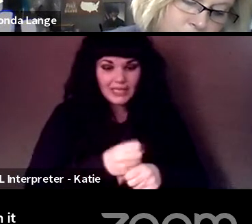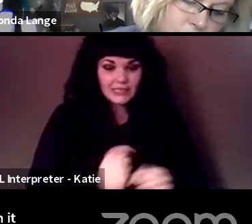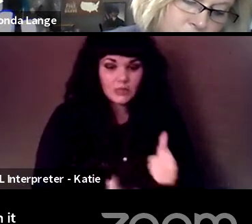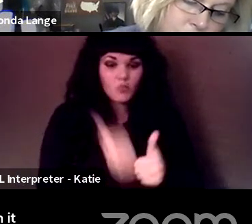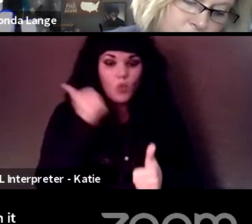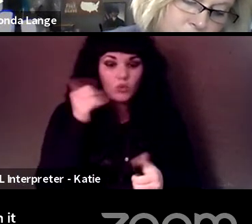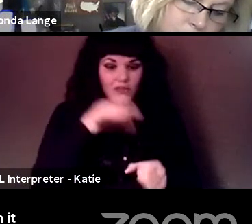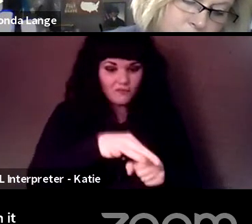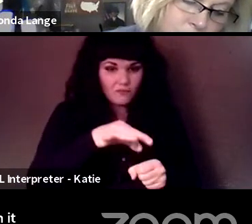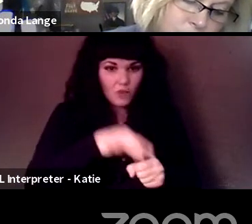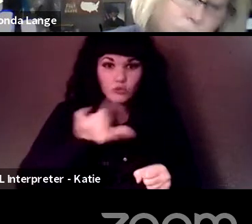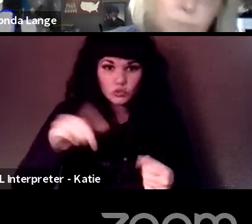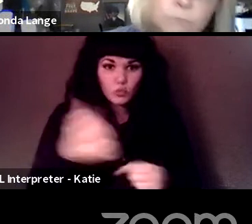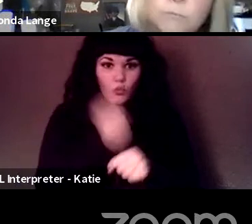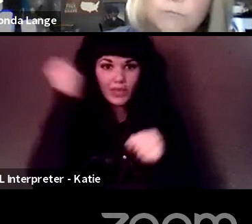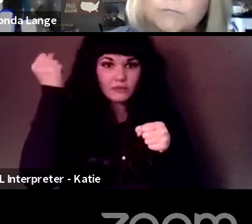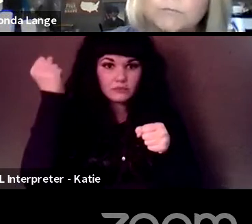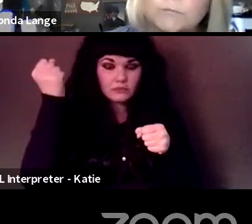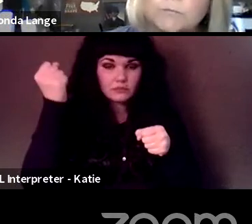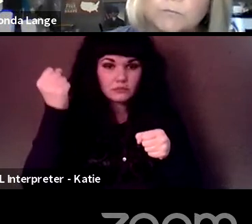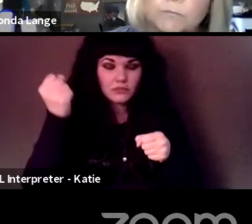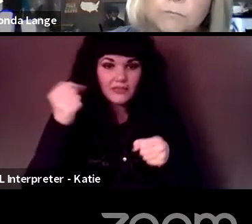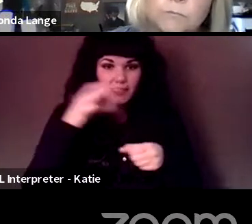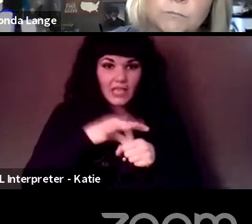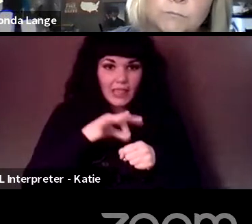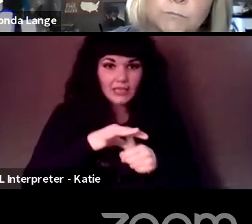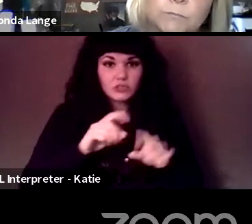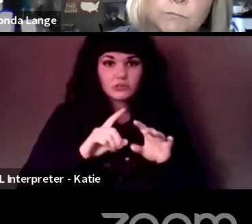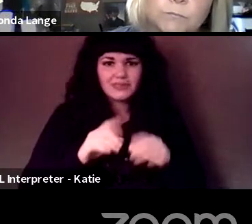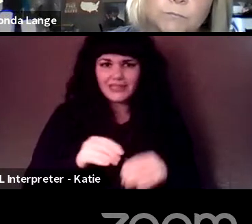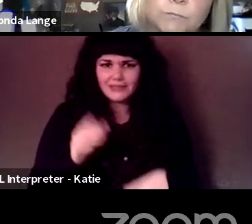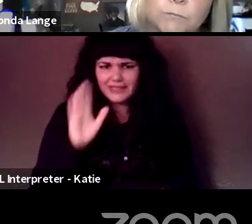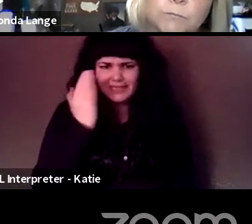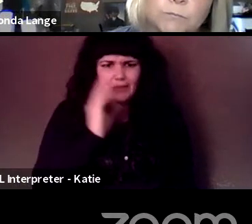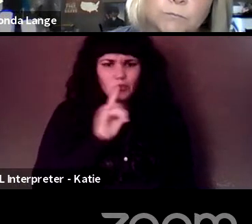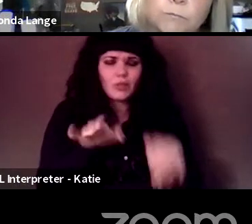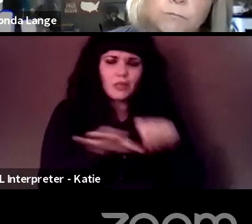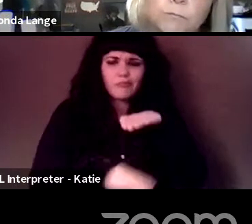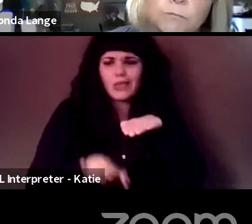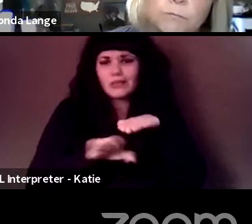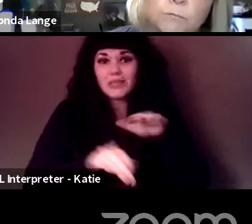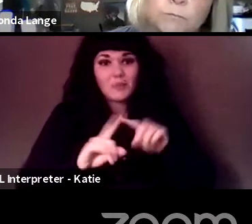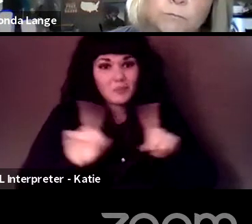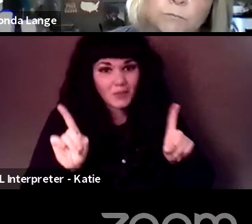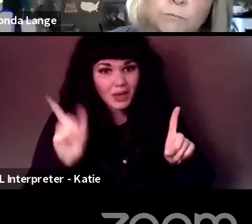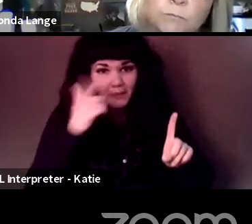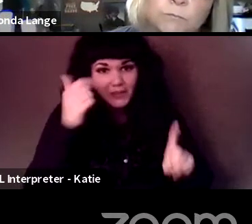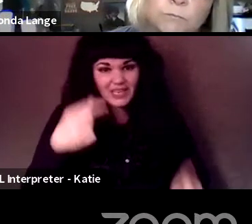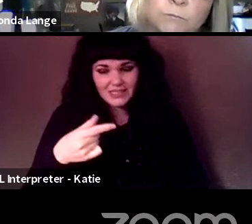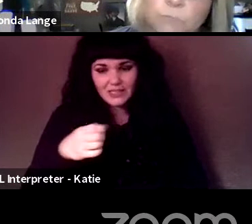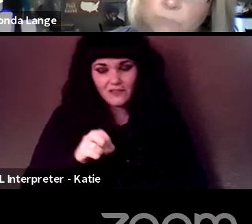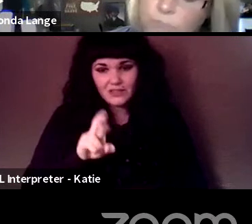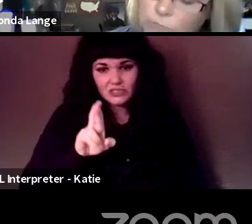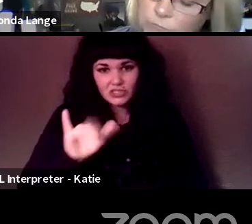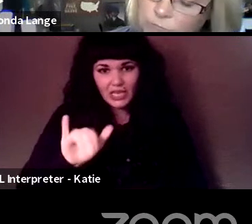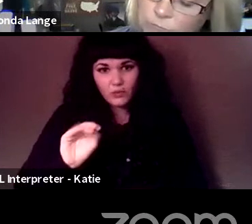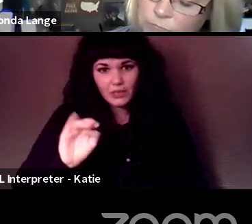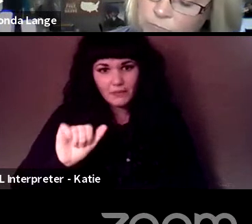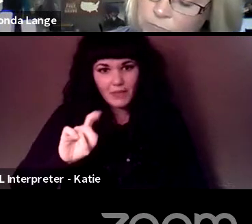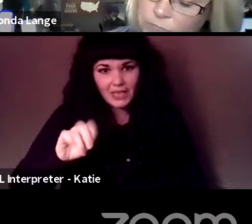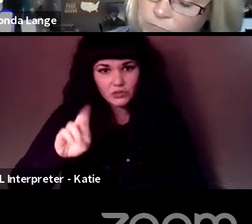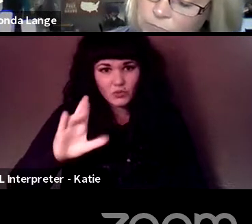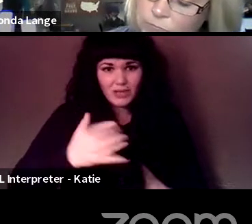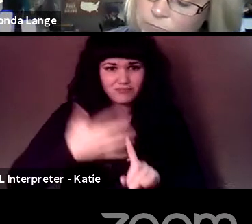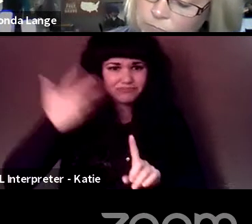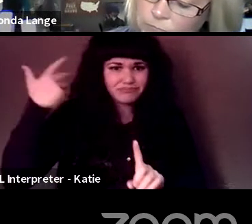And while that seems elementary over the last decade because of gerrymandering, despite the fact that in